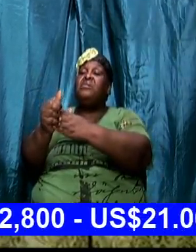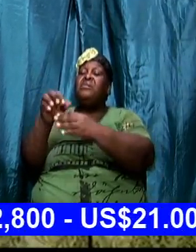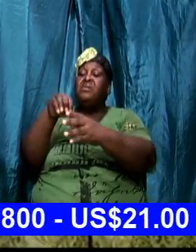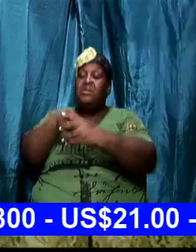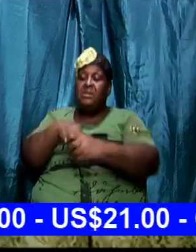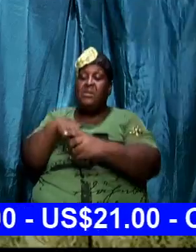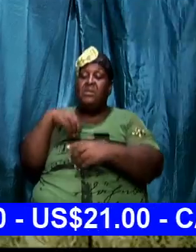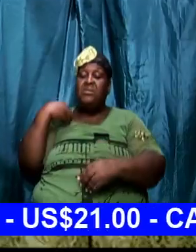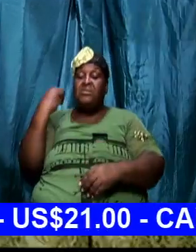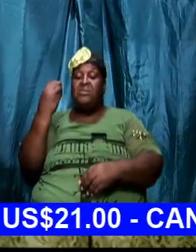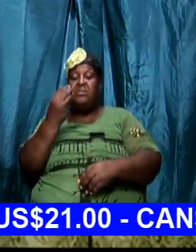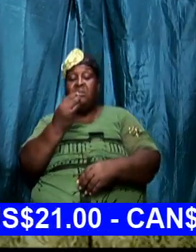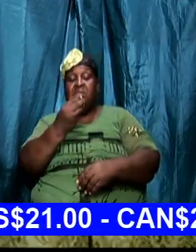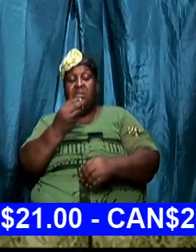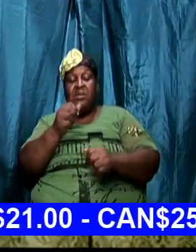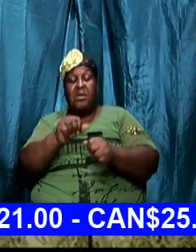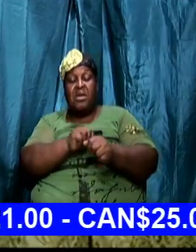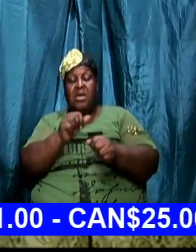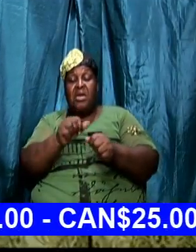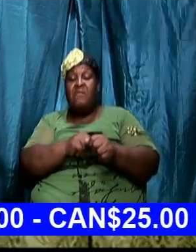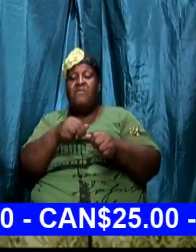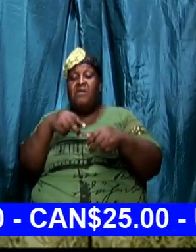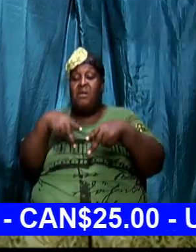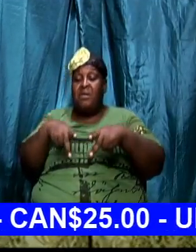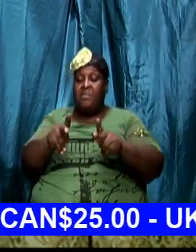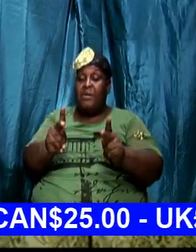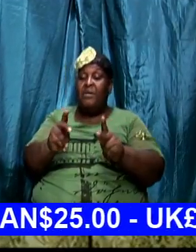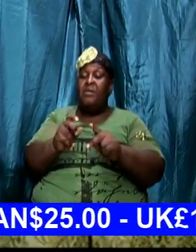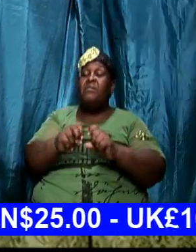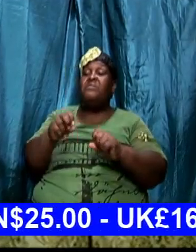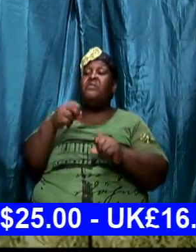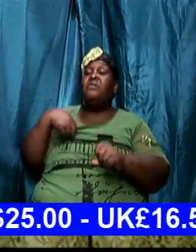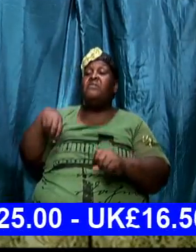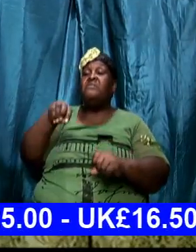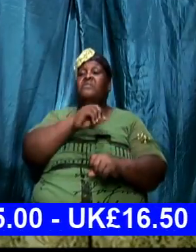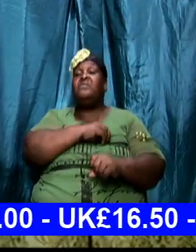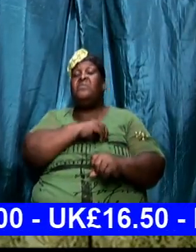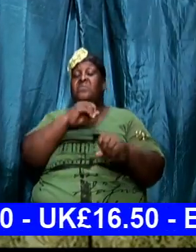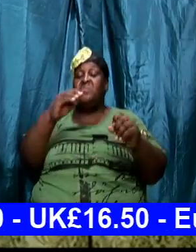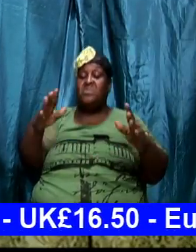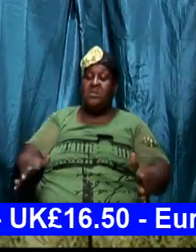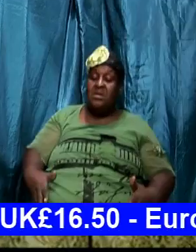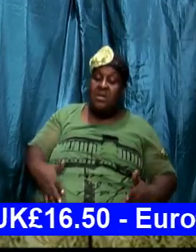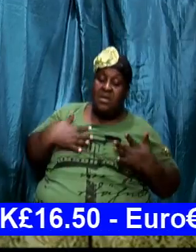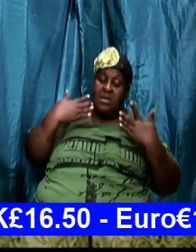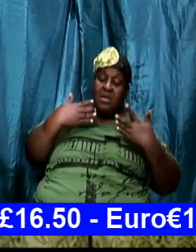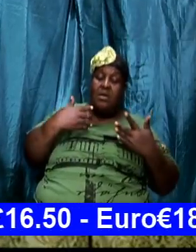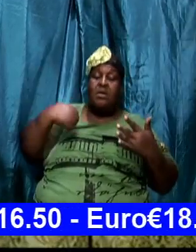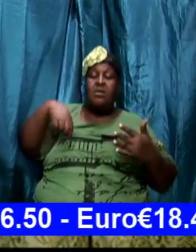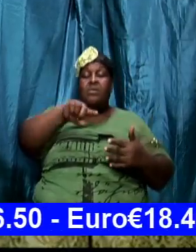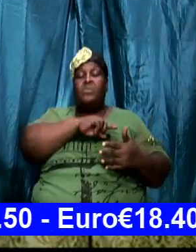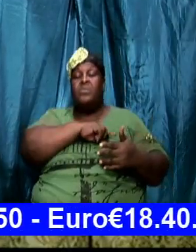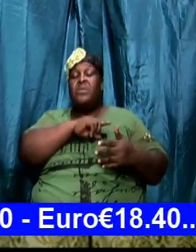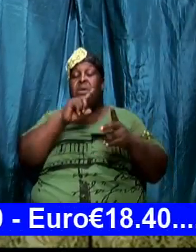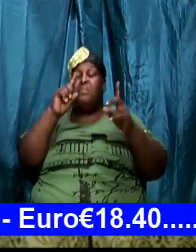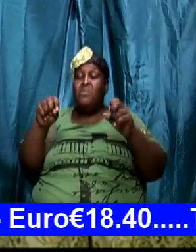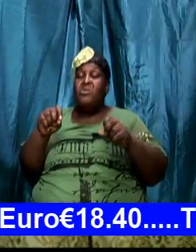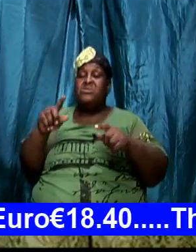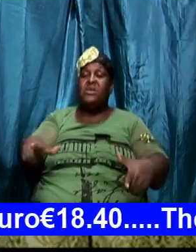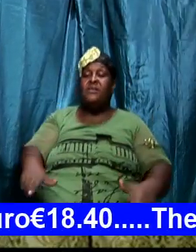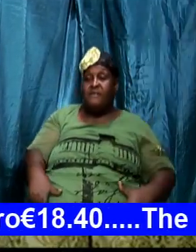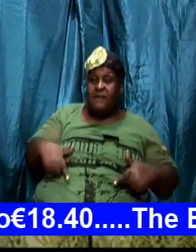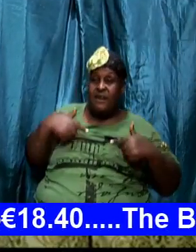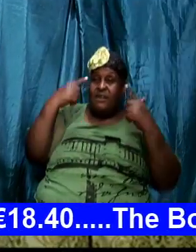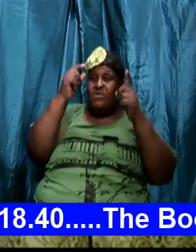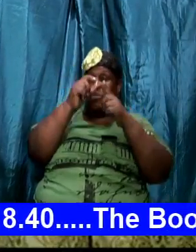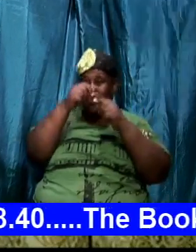every dimension of our lives, and we must walk in the Word. The absence